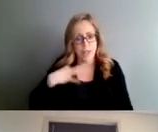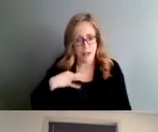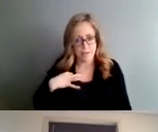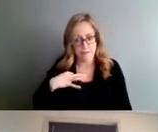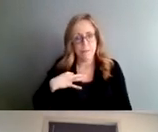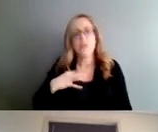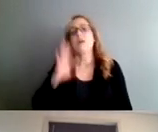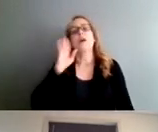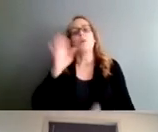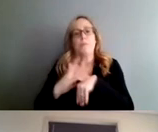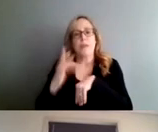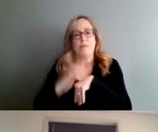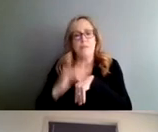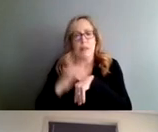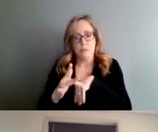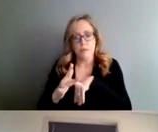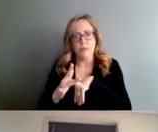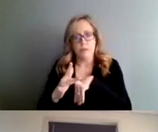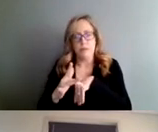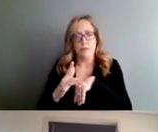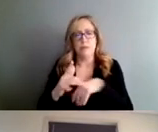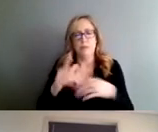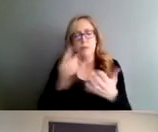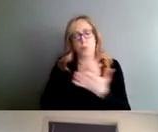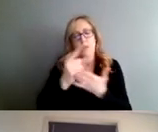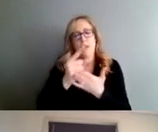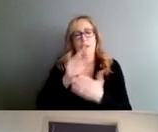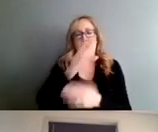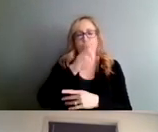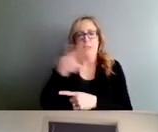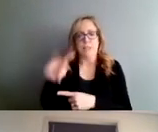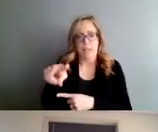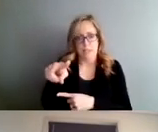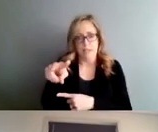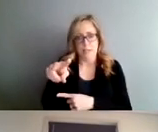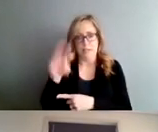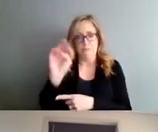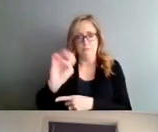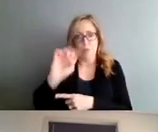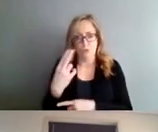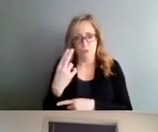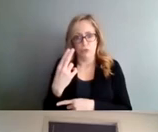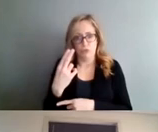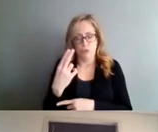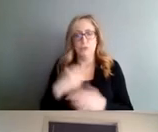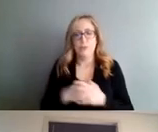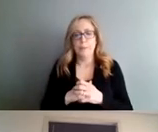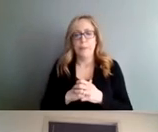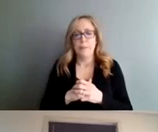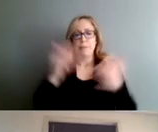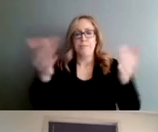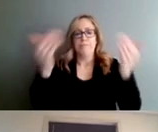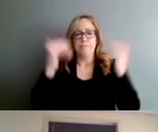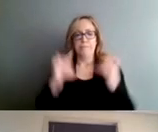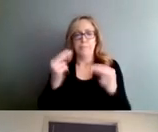be available the week of the 22nd of March. Next slide,